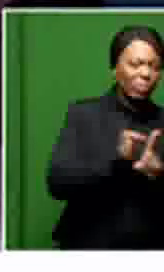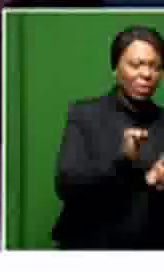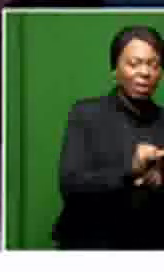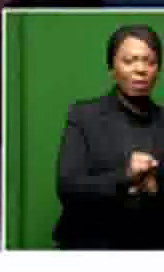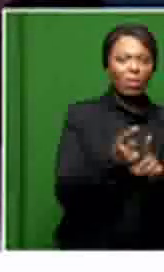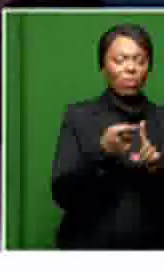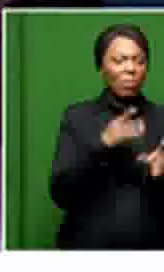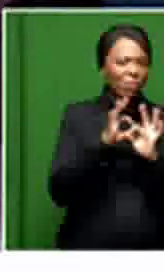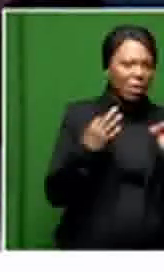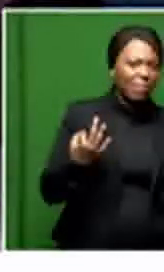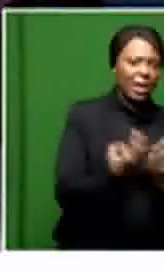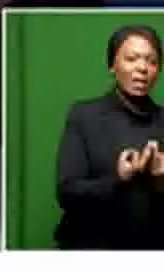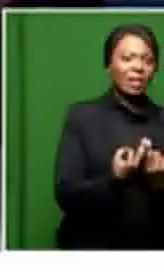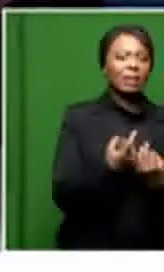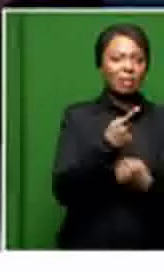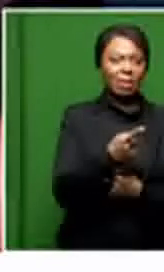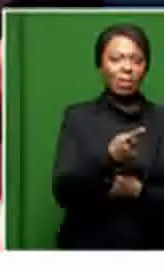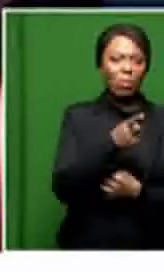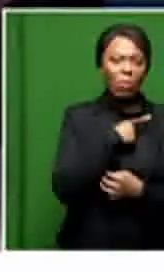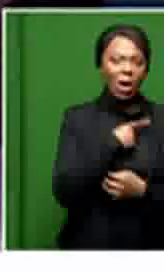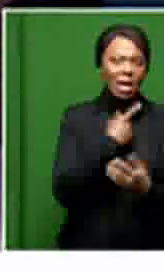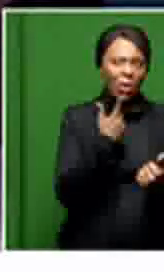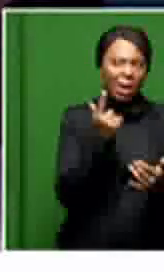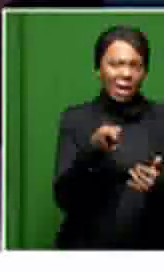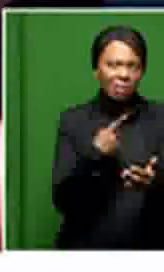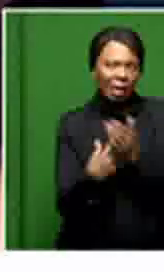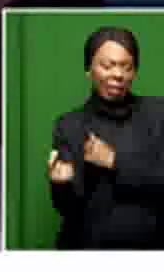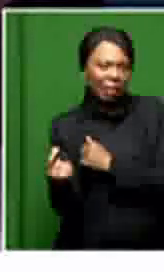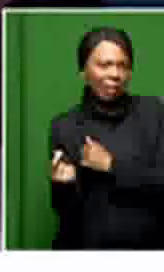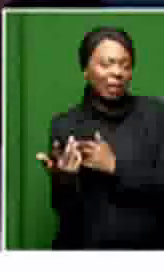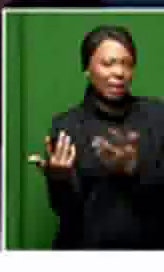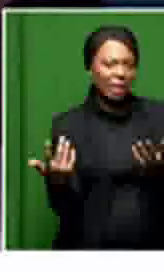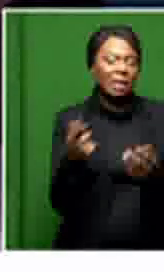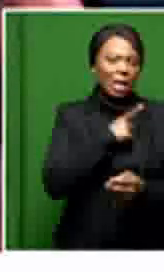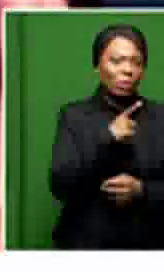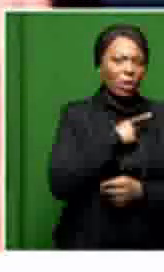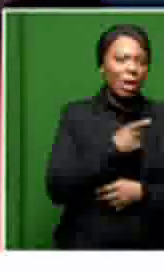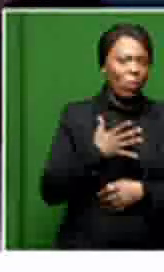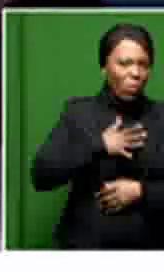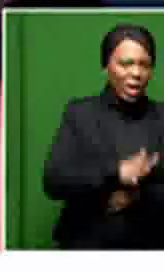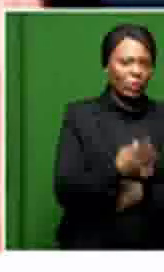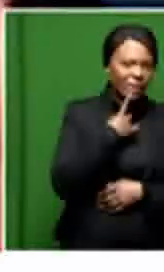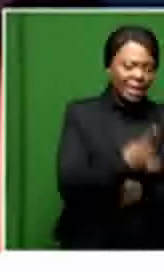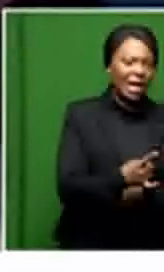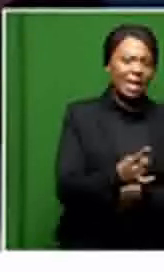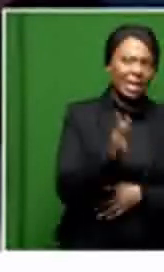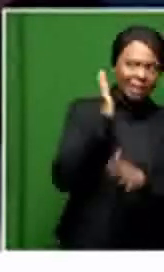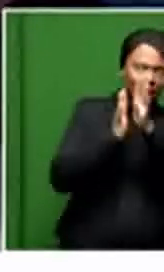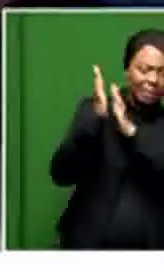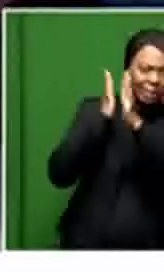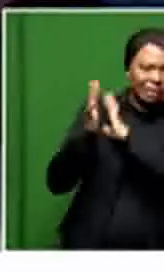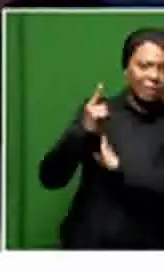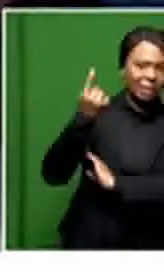storyline, that's the narrative we want to bring to bear, because the present is about the past. The present is